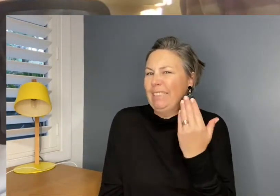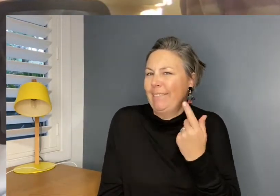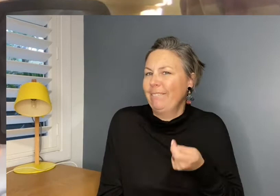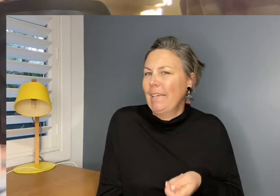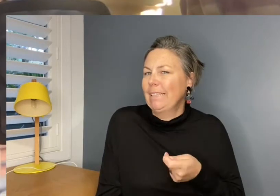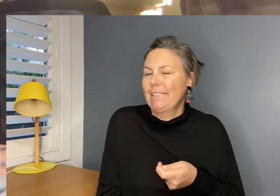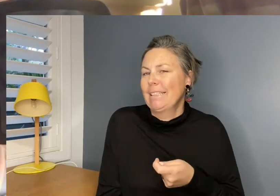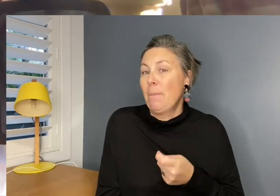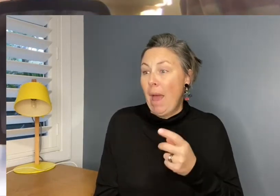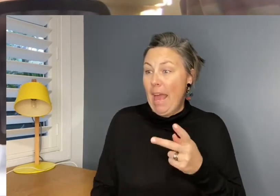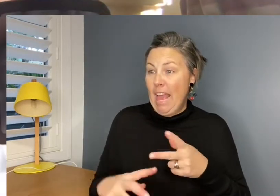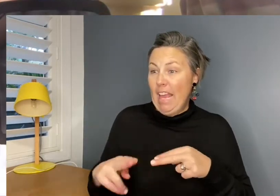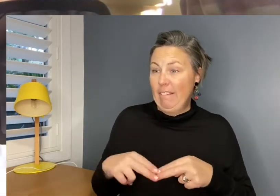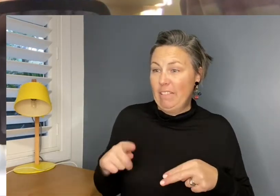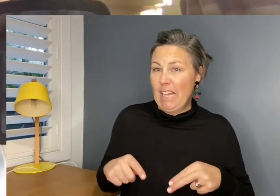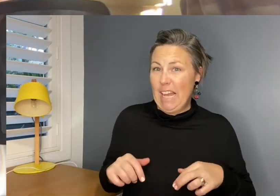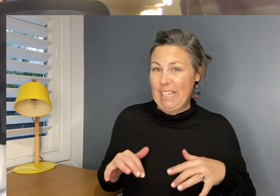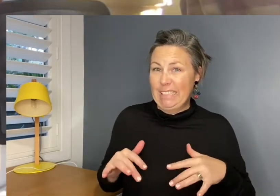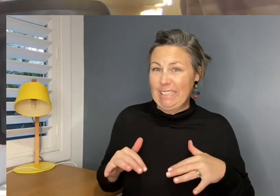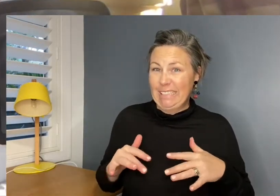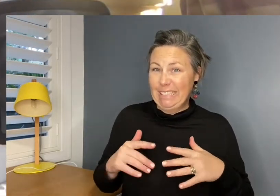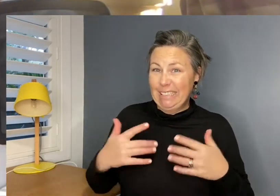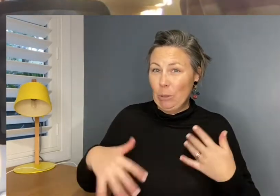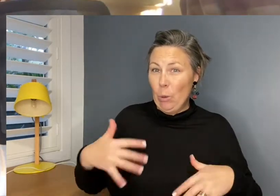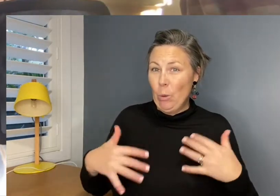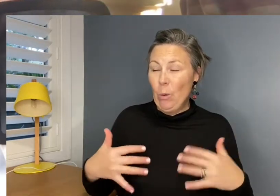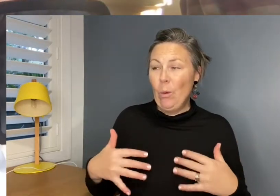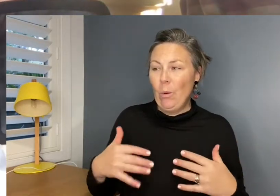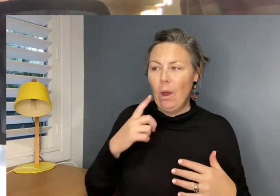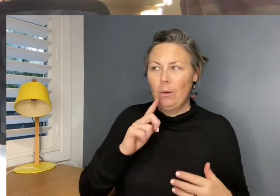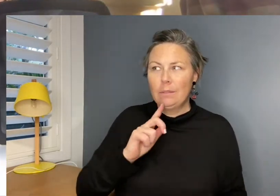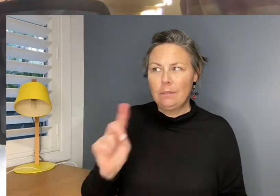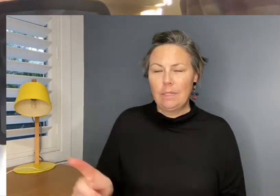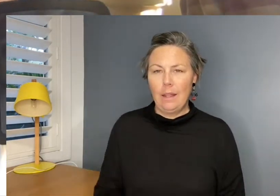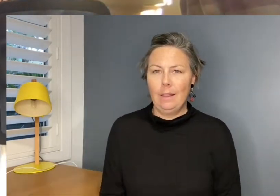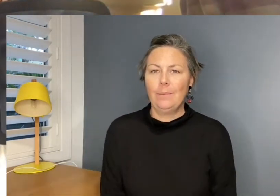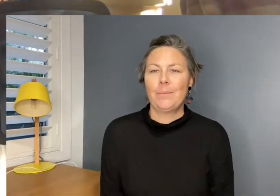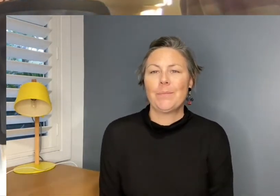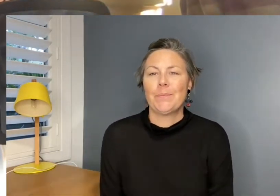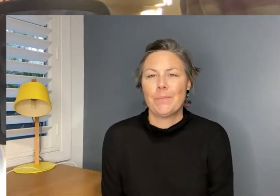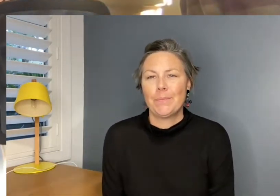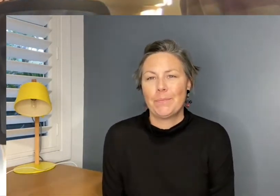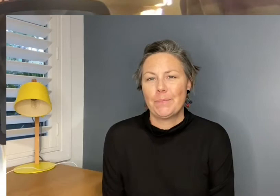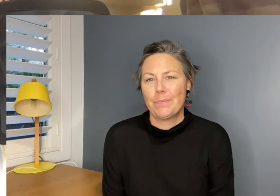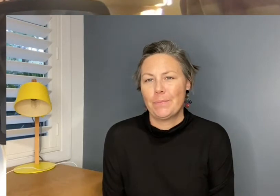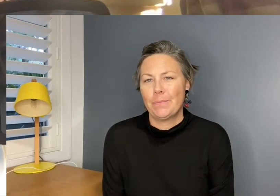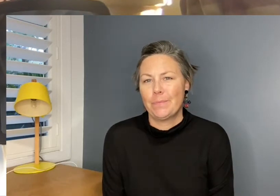just fed him. But I'll tell you when they tingle, and that's when we'll be ready.